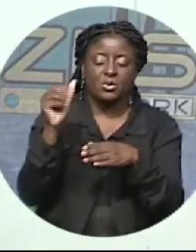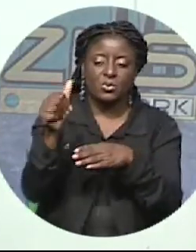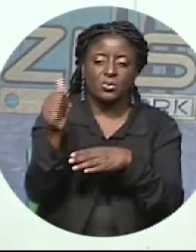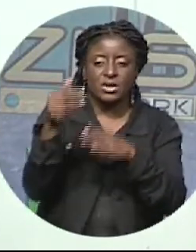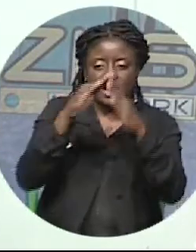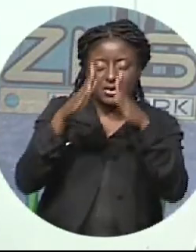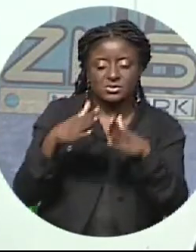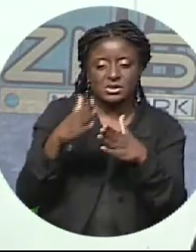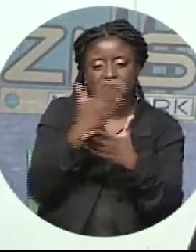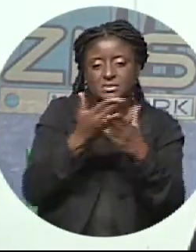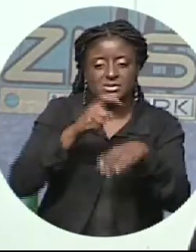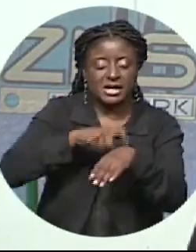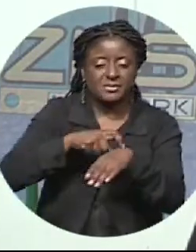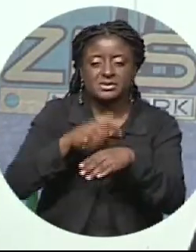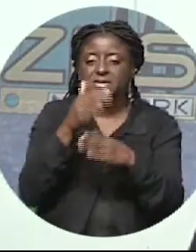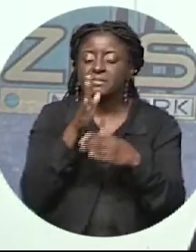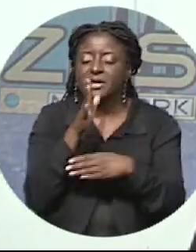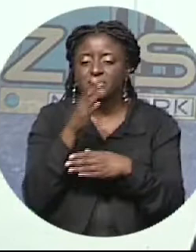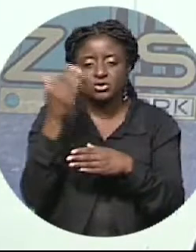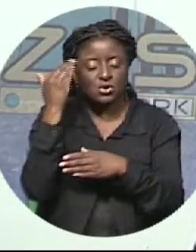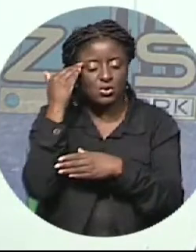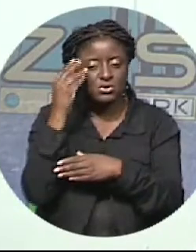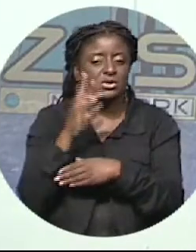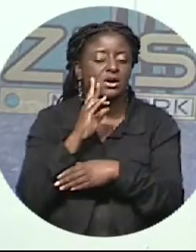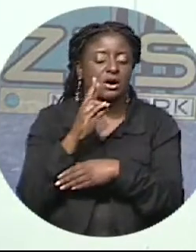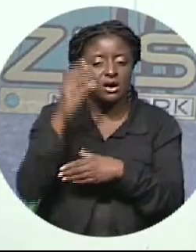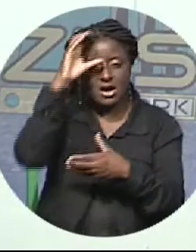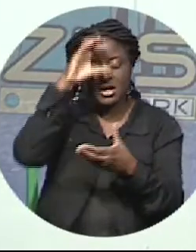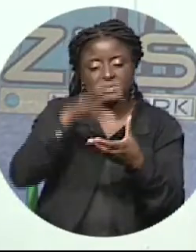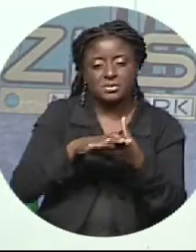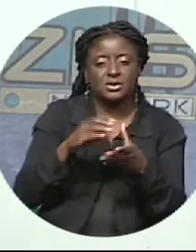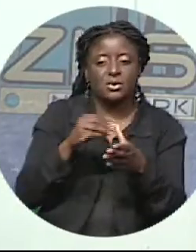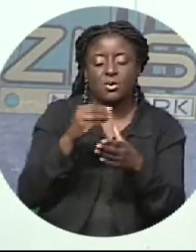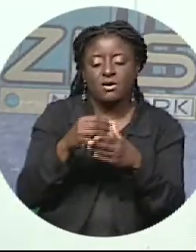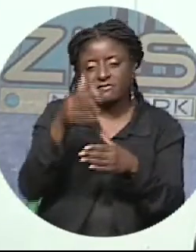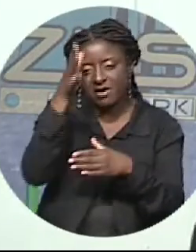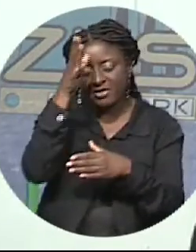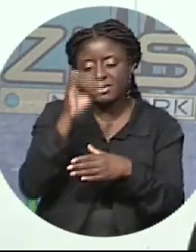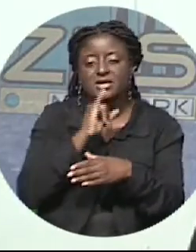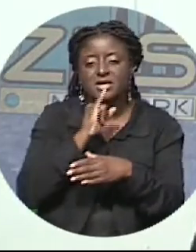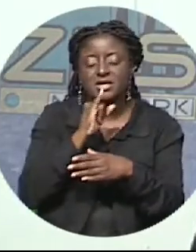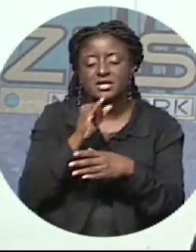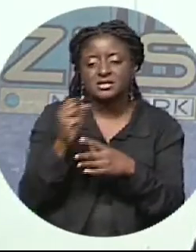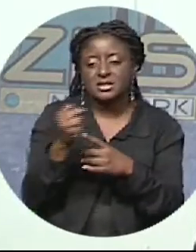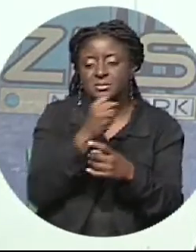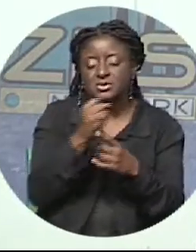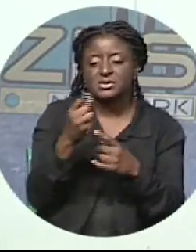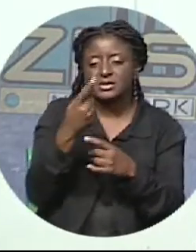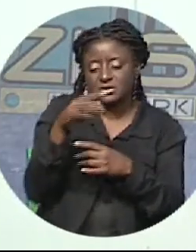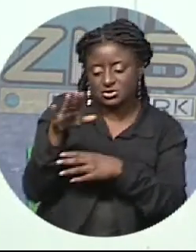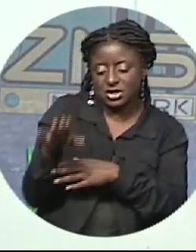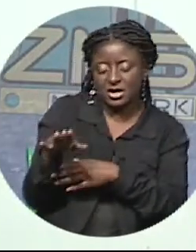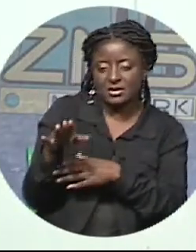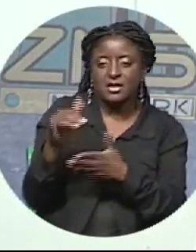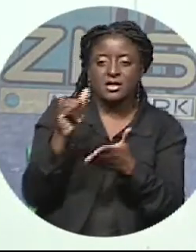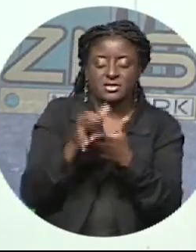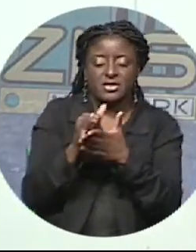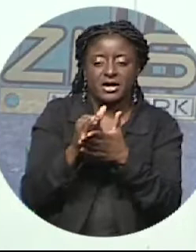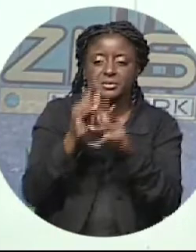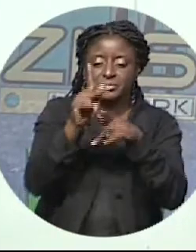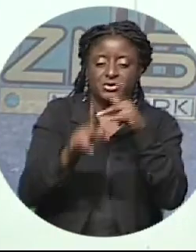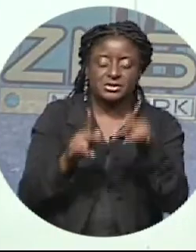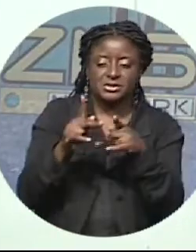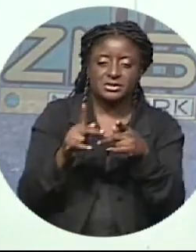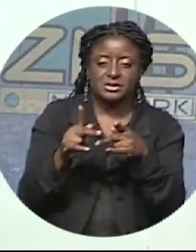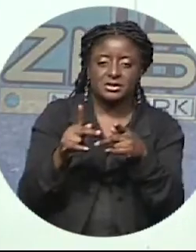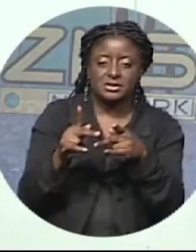the husband, father, is molesting the child. They're not saying anything. That person is the breadwinner. They don't want to be